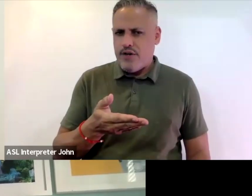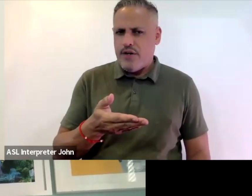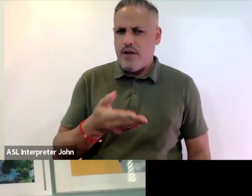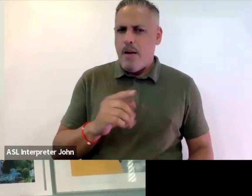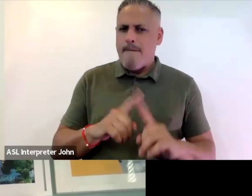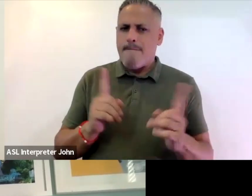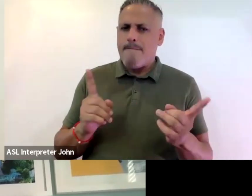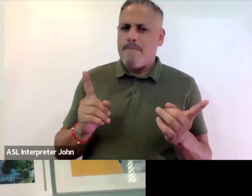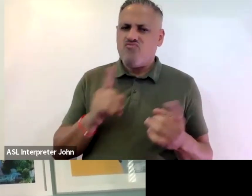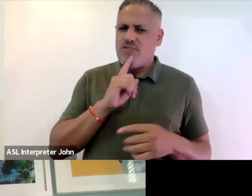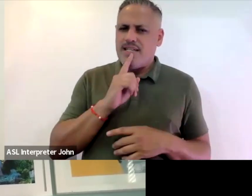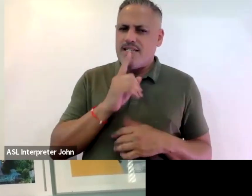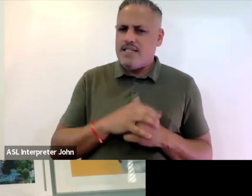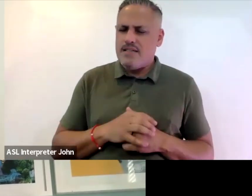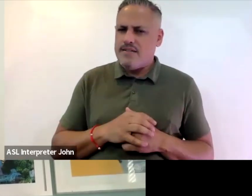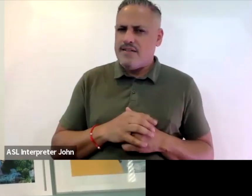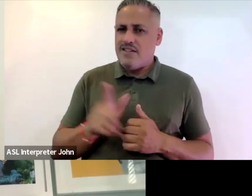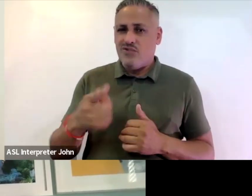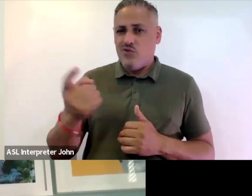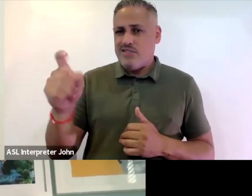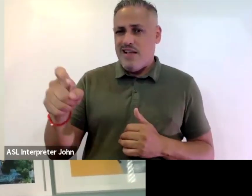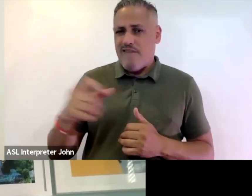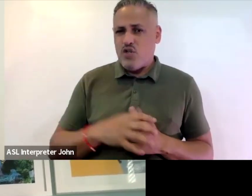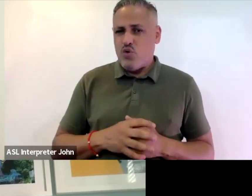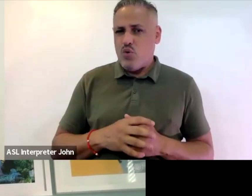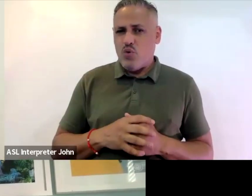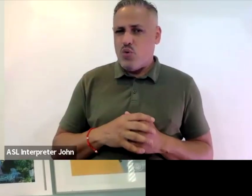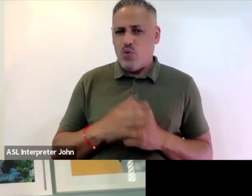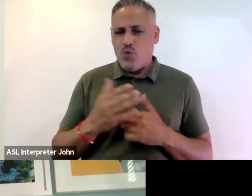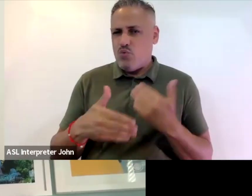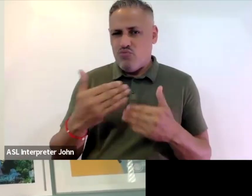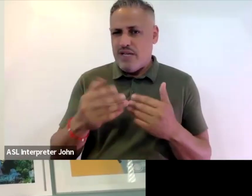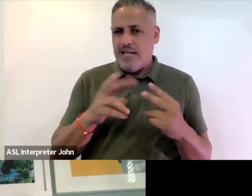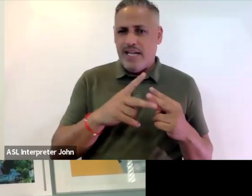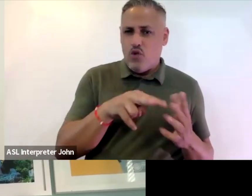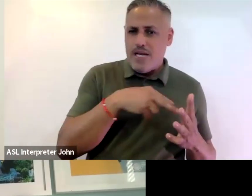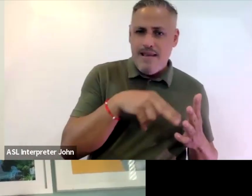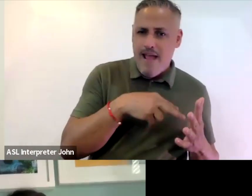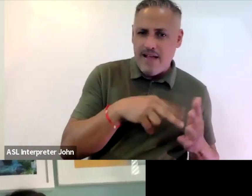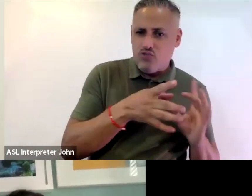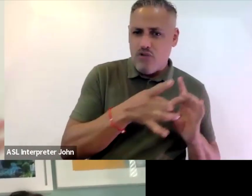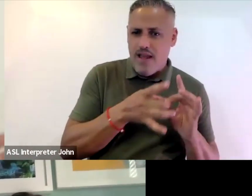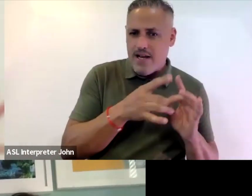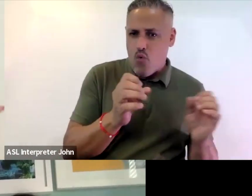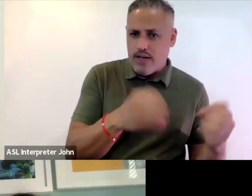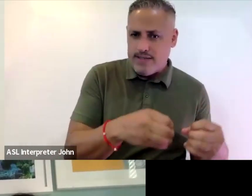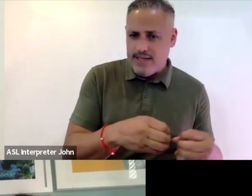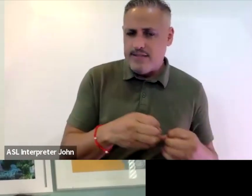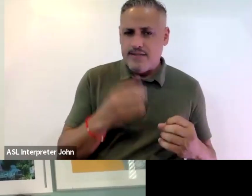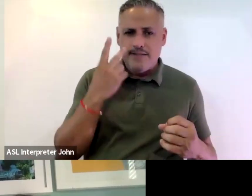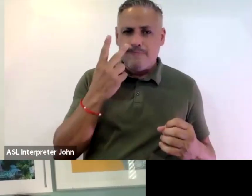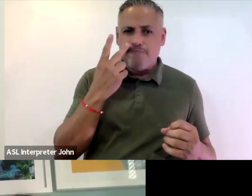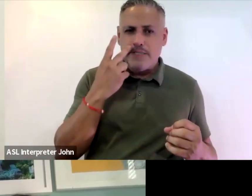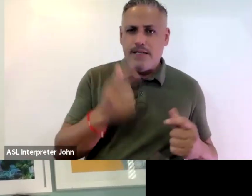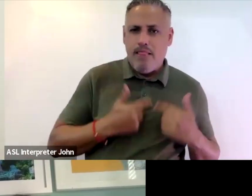But really, you would just have to go through either dance related organizations to see what the